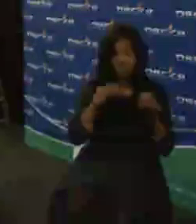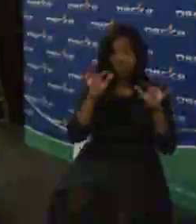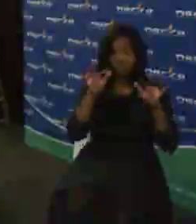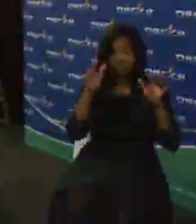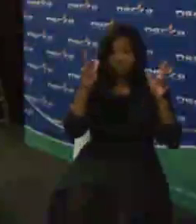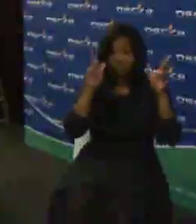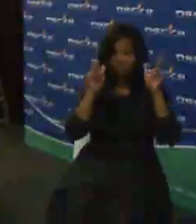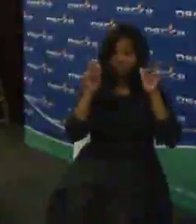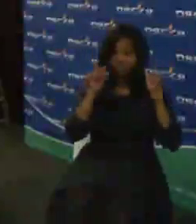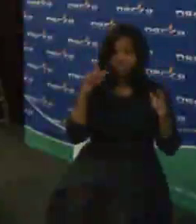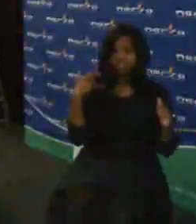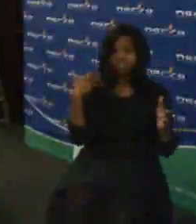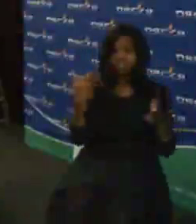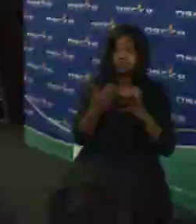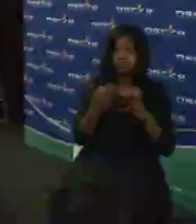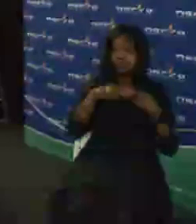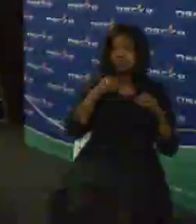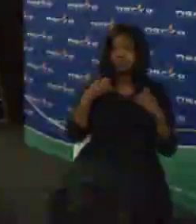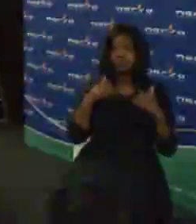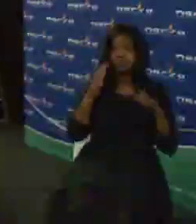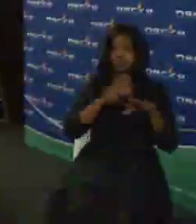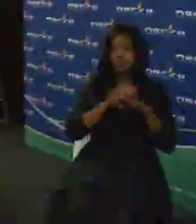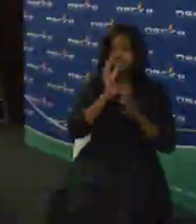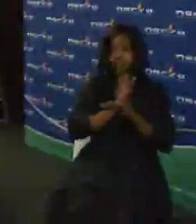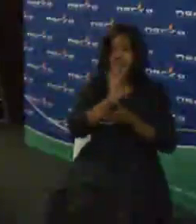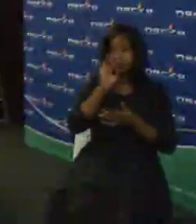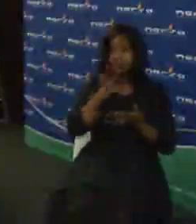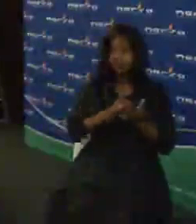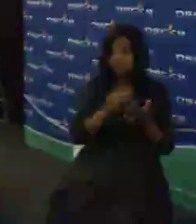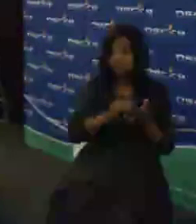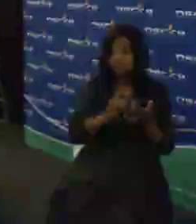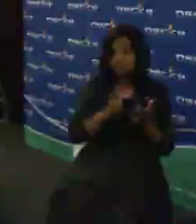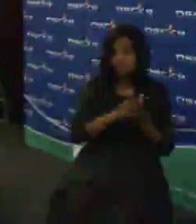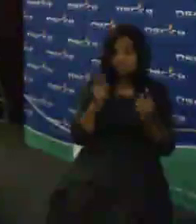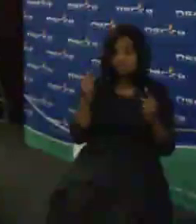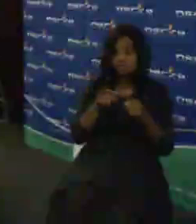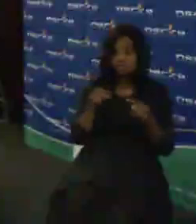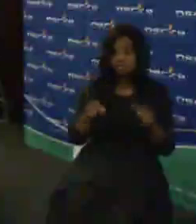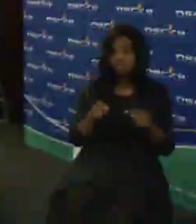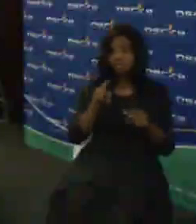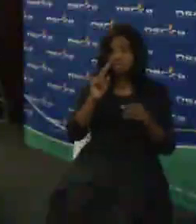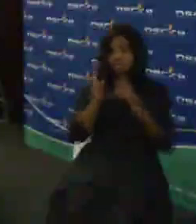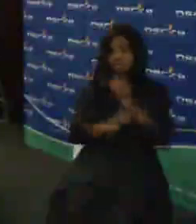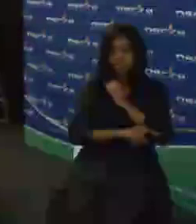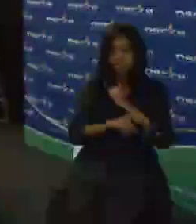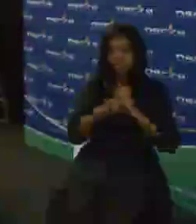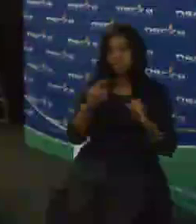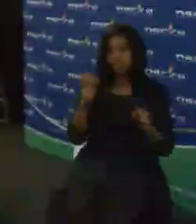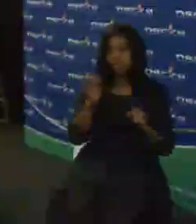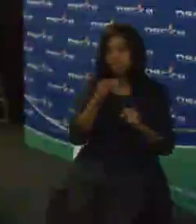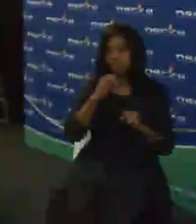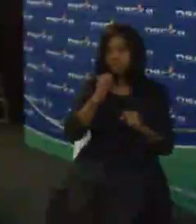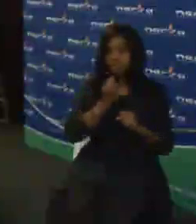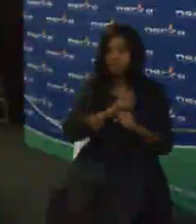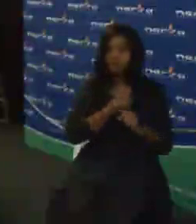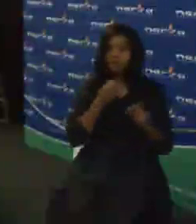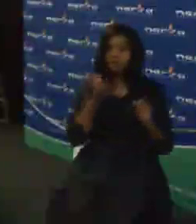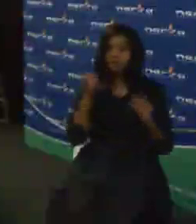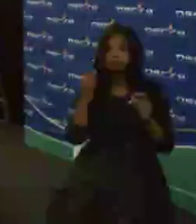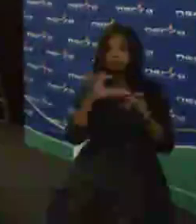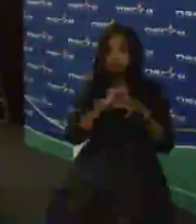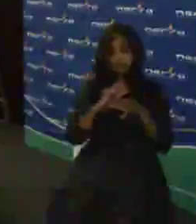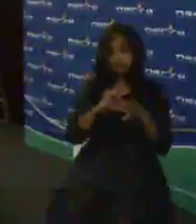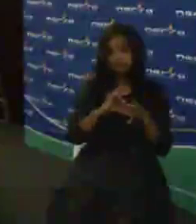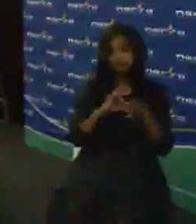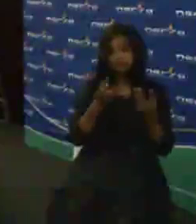public hearings since we started on the 14th of January, and today is the very last day of our